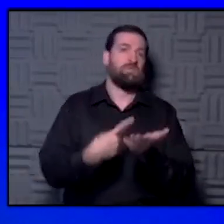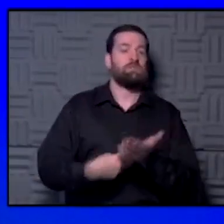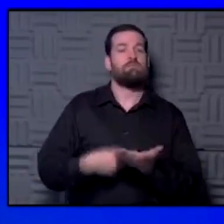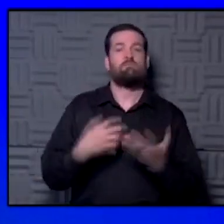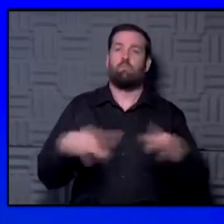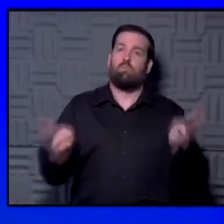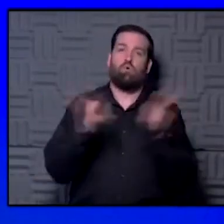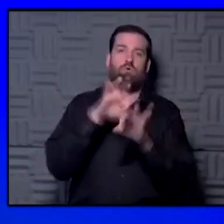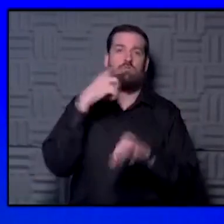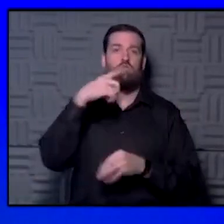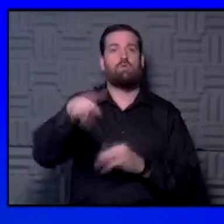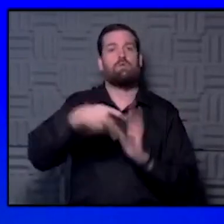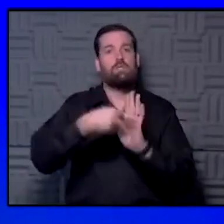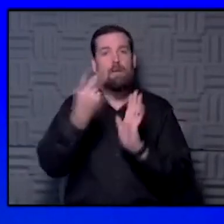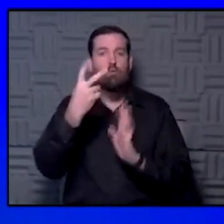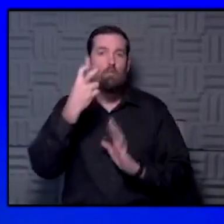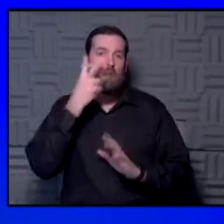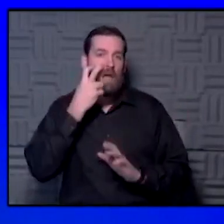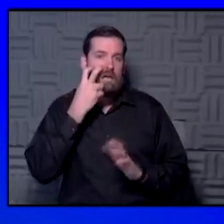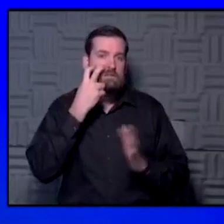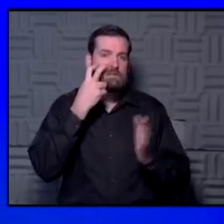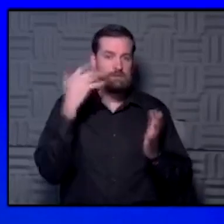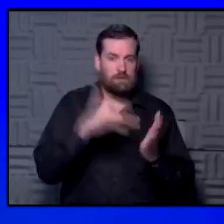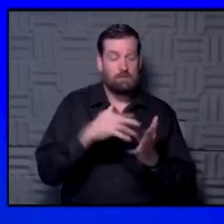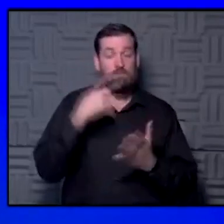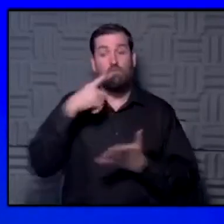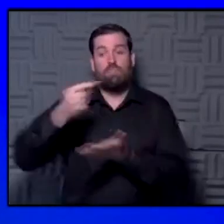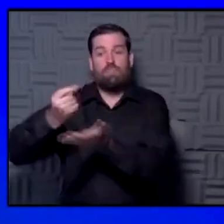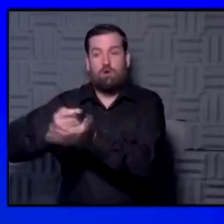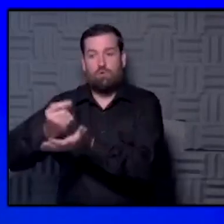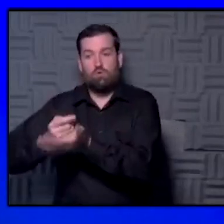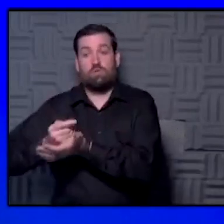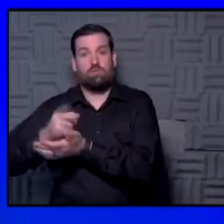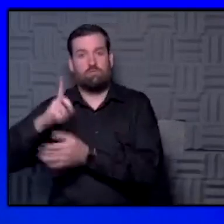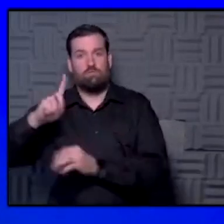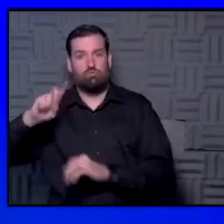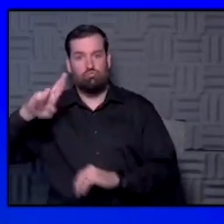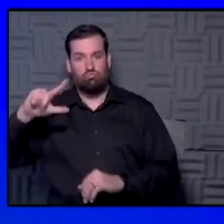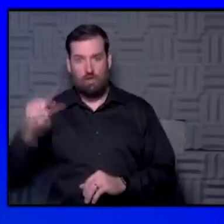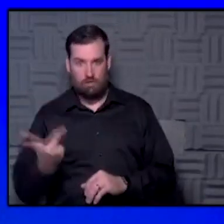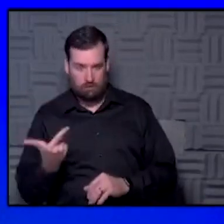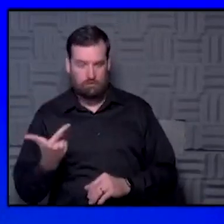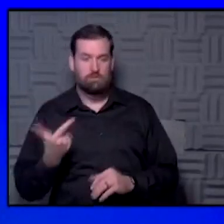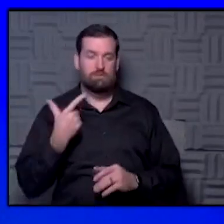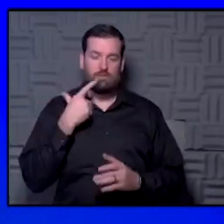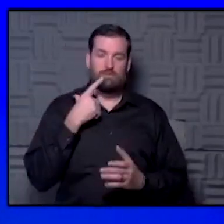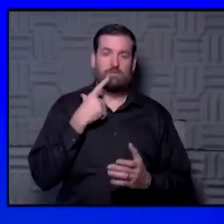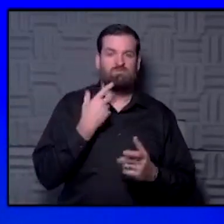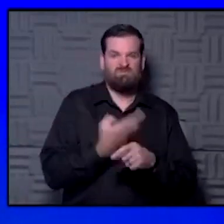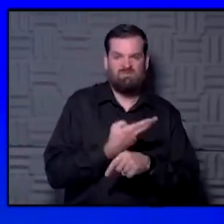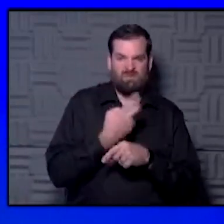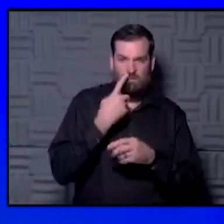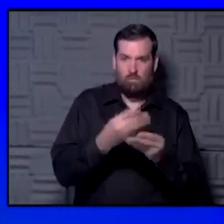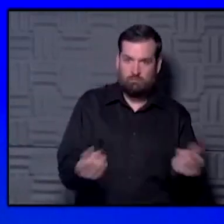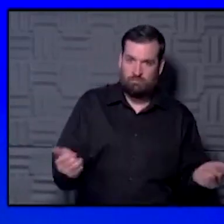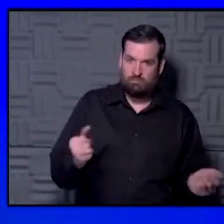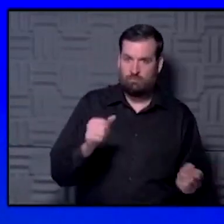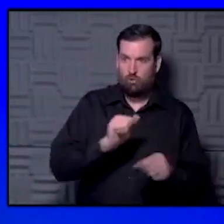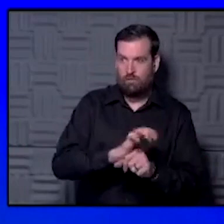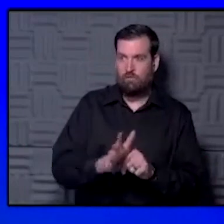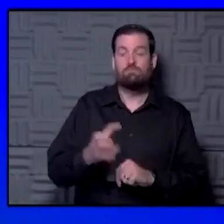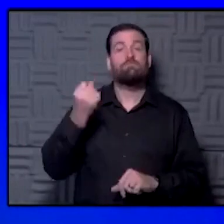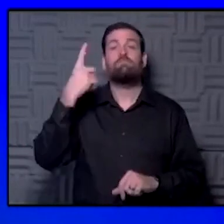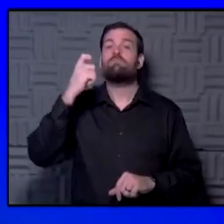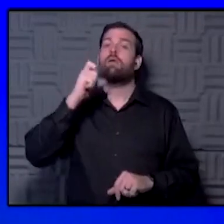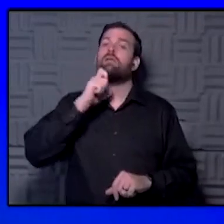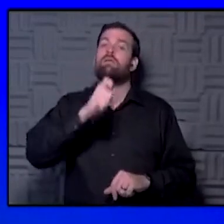double-blind studies, especially when you're looking at therapeutics, drugs that we're using against coronavirus. These are